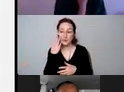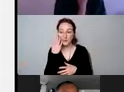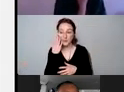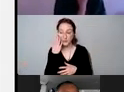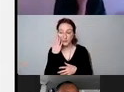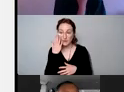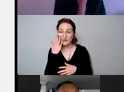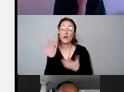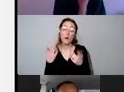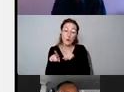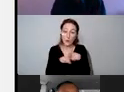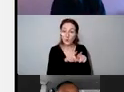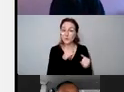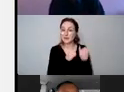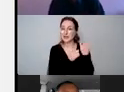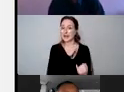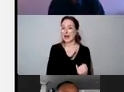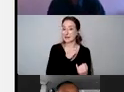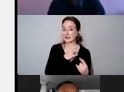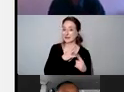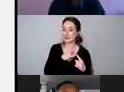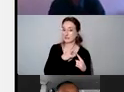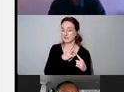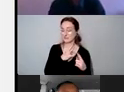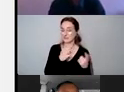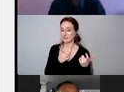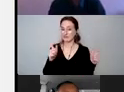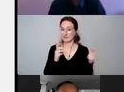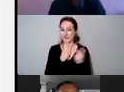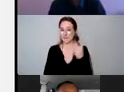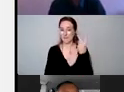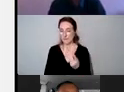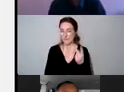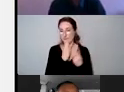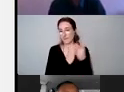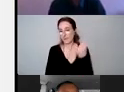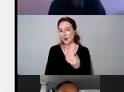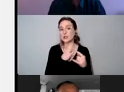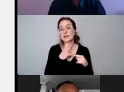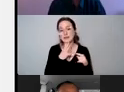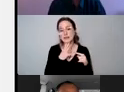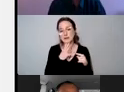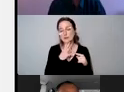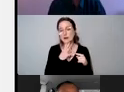The last, but also the main kind of project, which was the official cause of